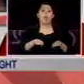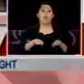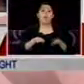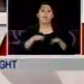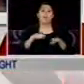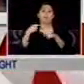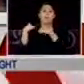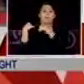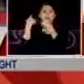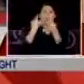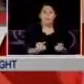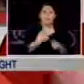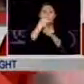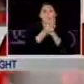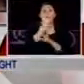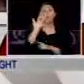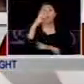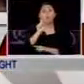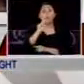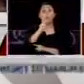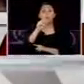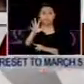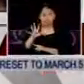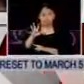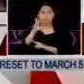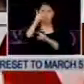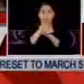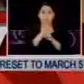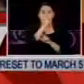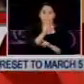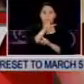December 31, 2005, December 31, 2006,